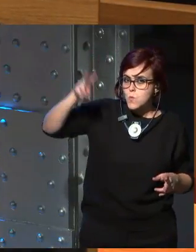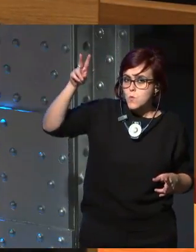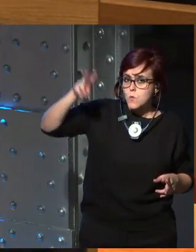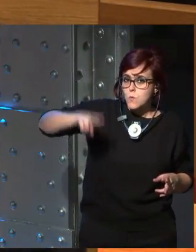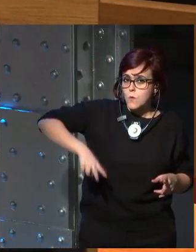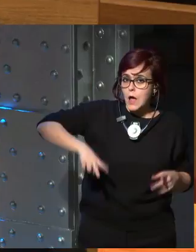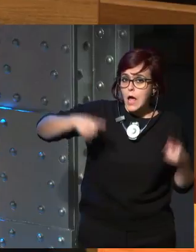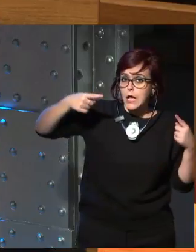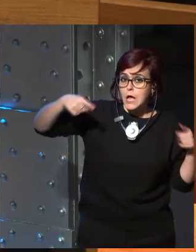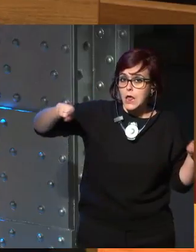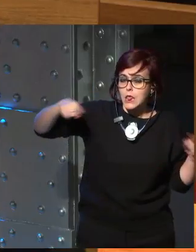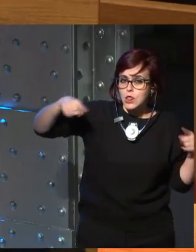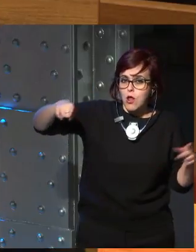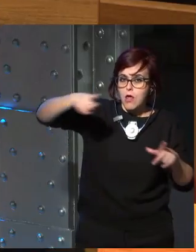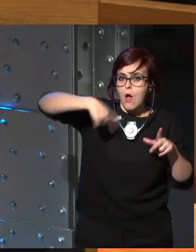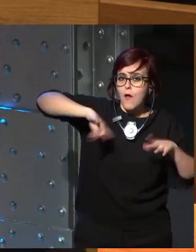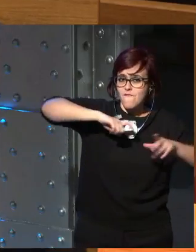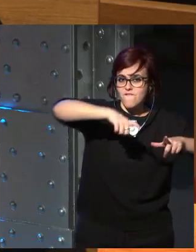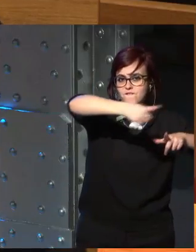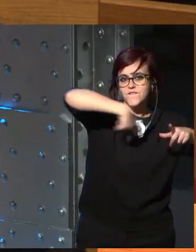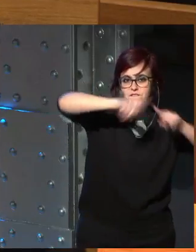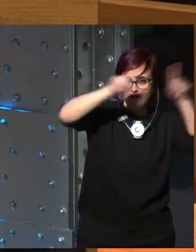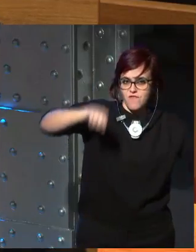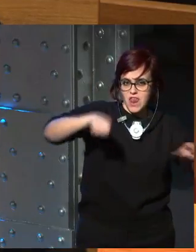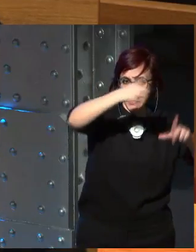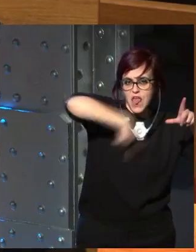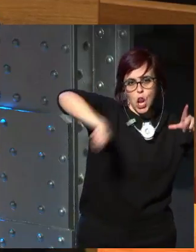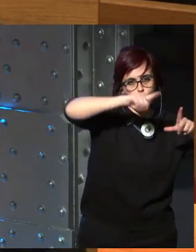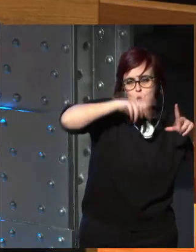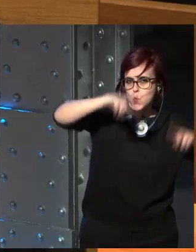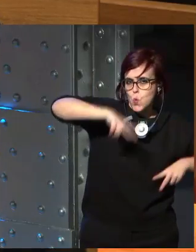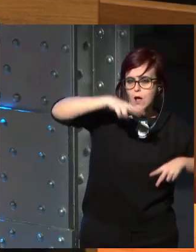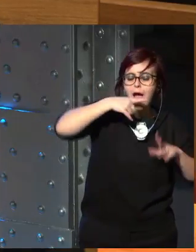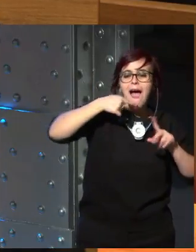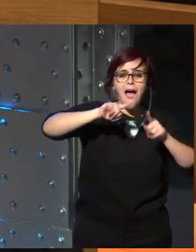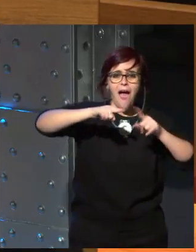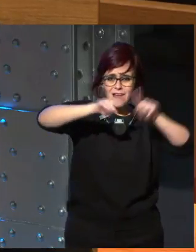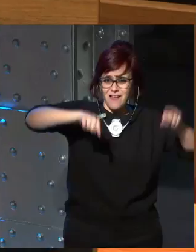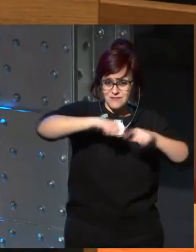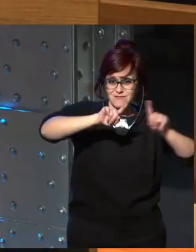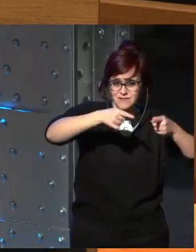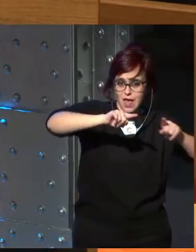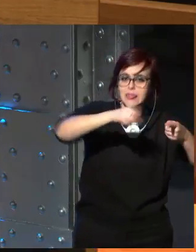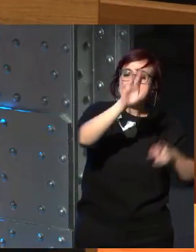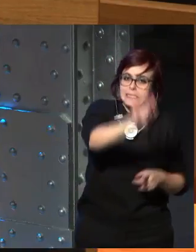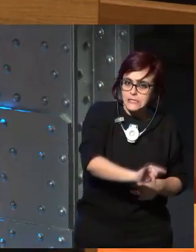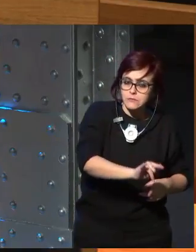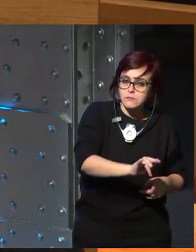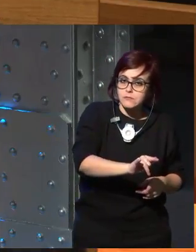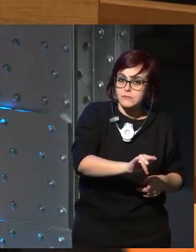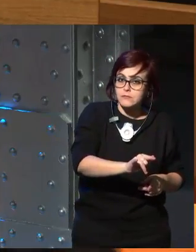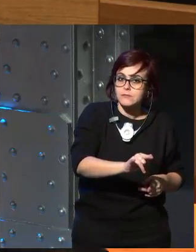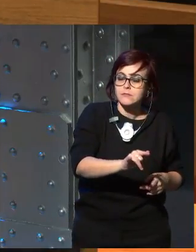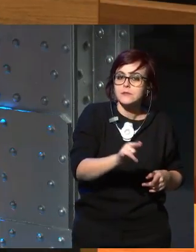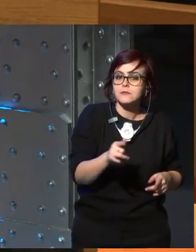I've never heard a song or album on vinyl, ever. I have heard some cassettes